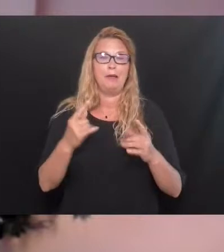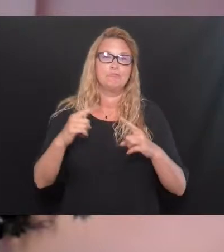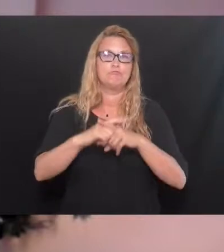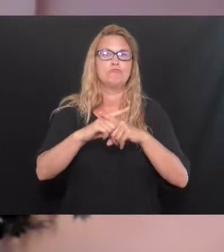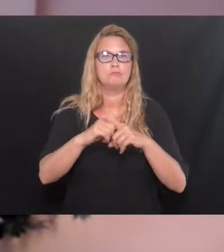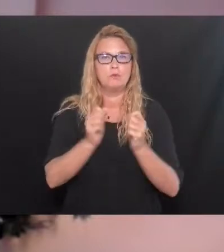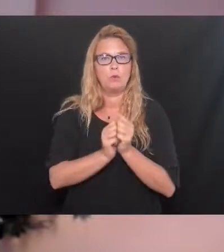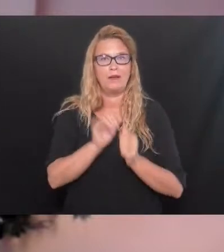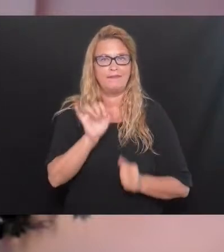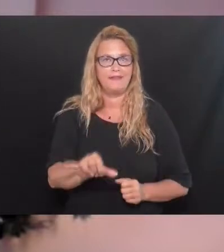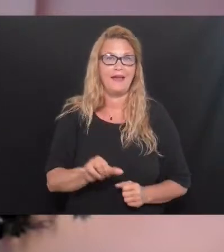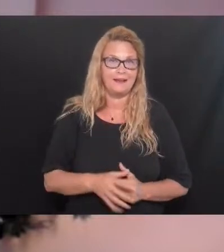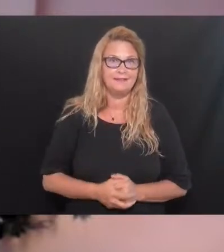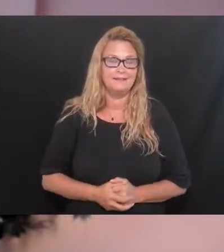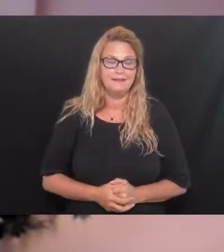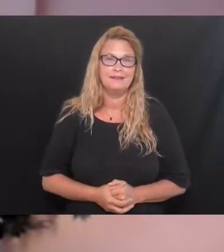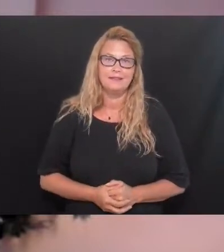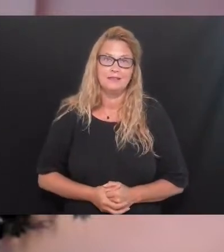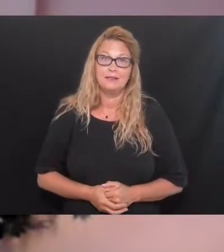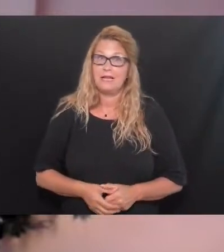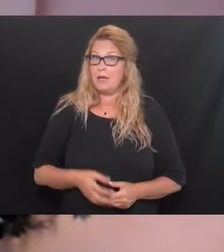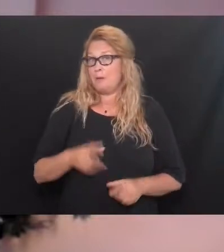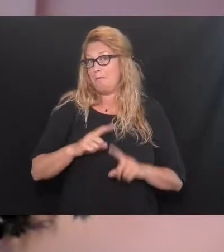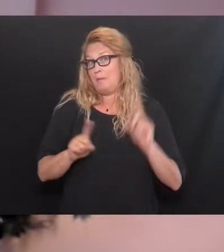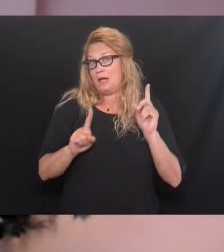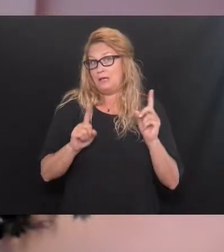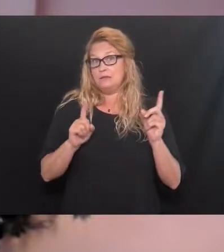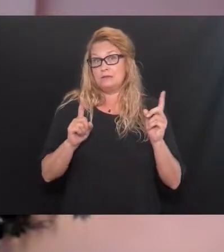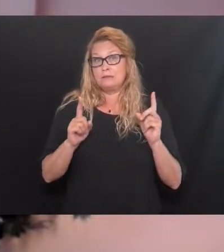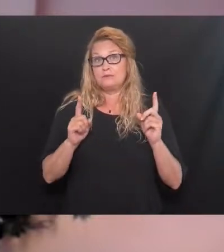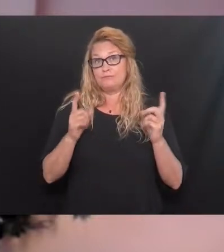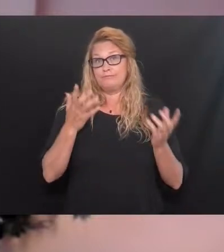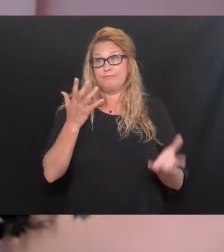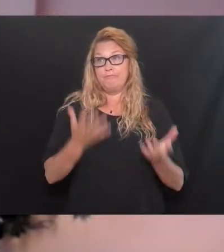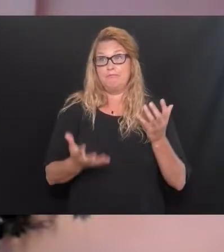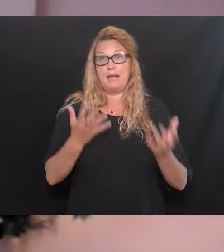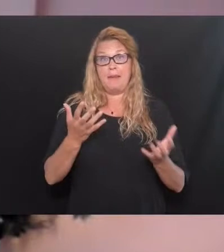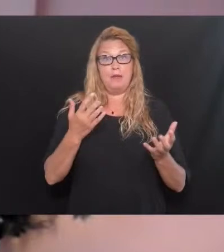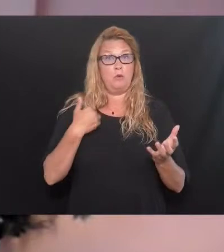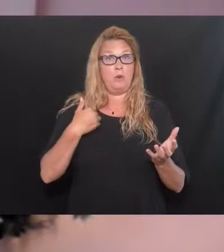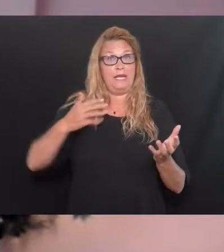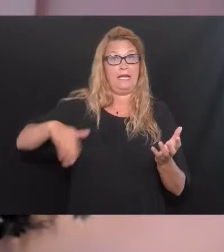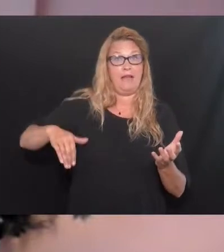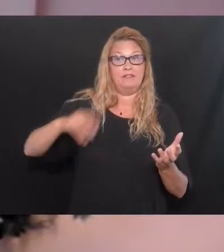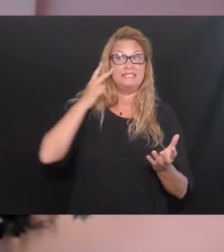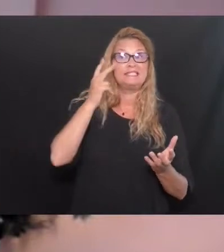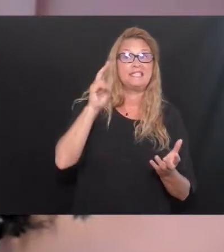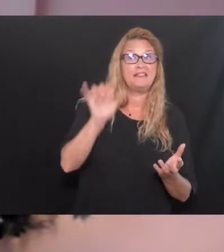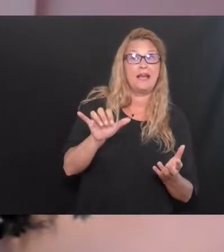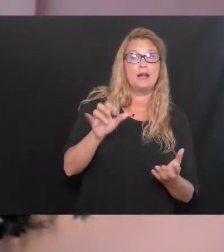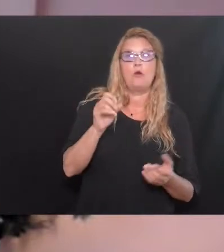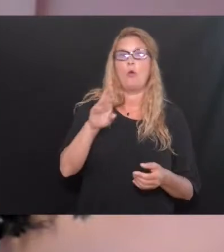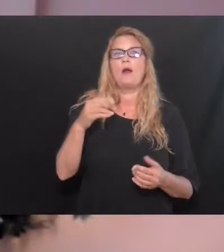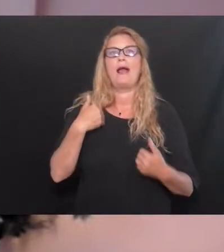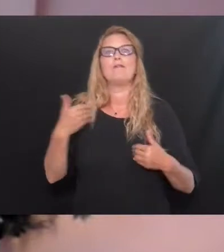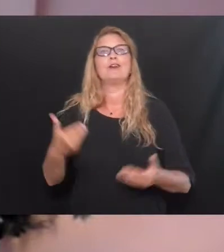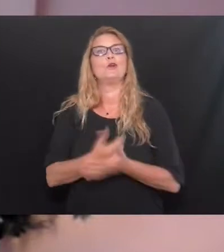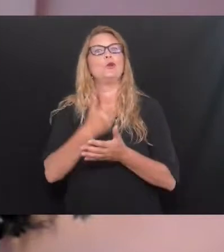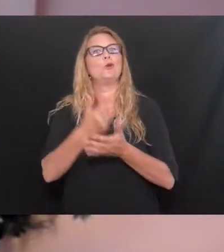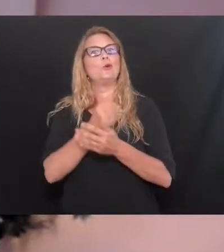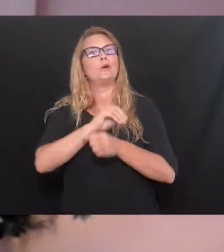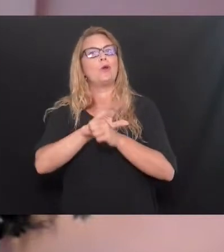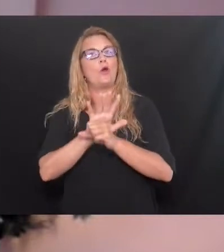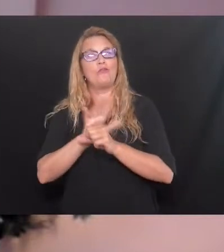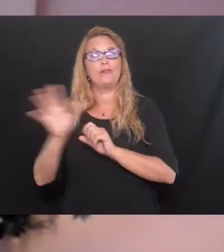may be more at risk. But also that may be an insight that we have a new variant that's causing problems. So we're